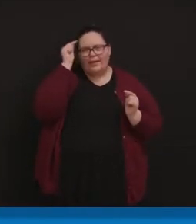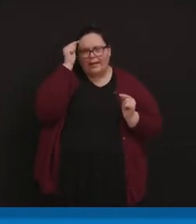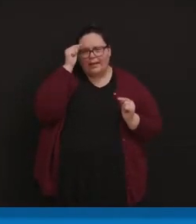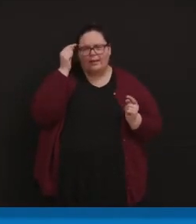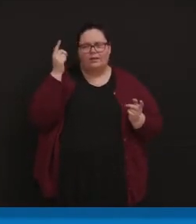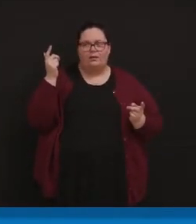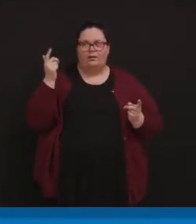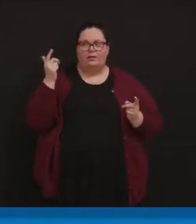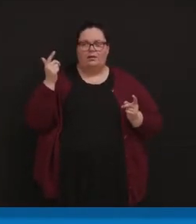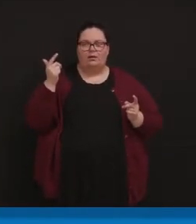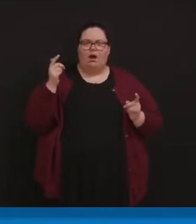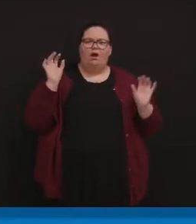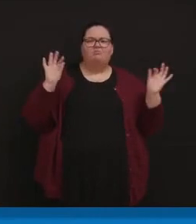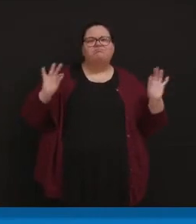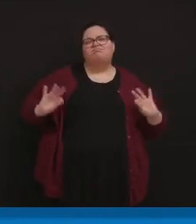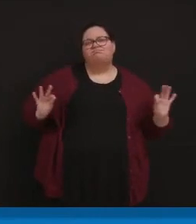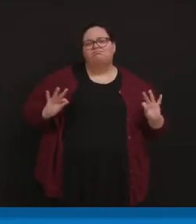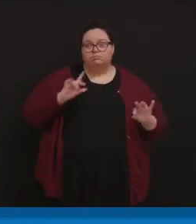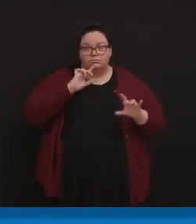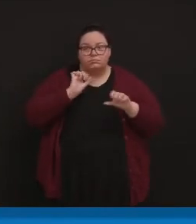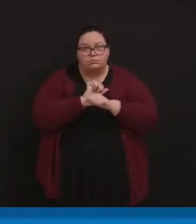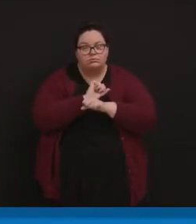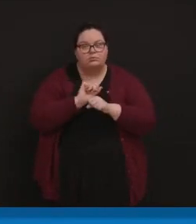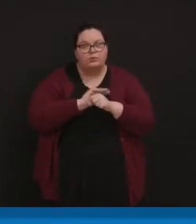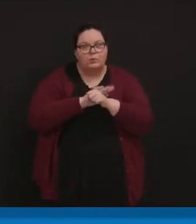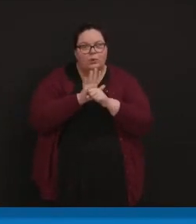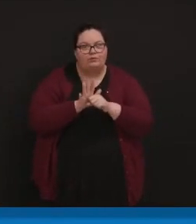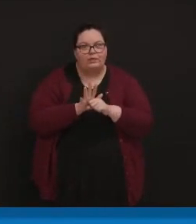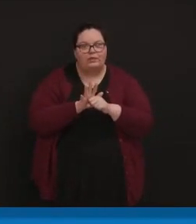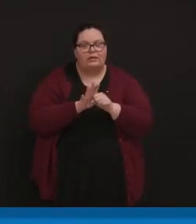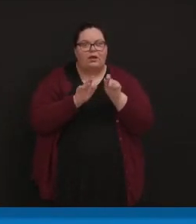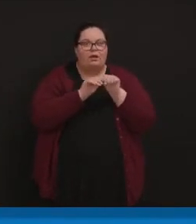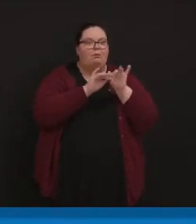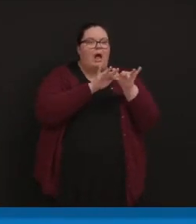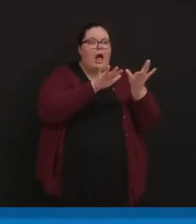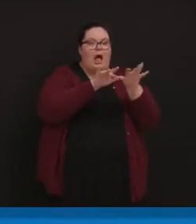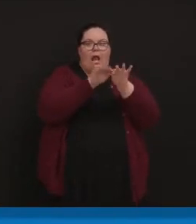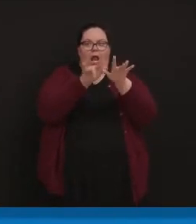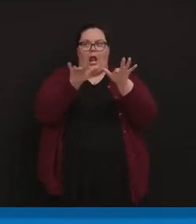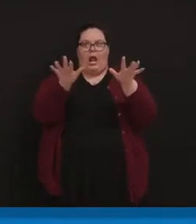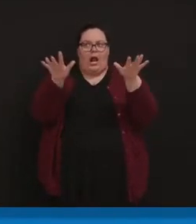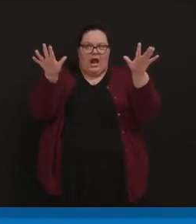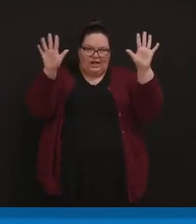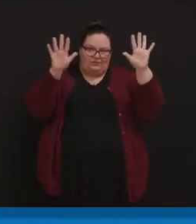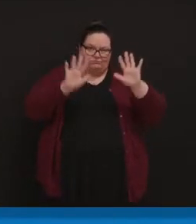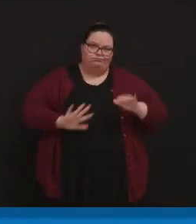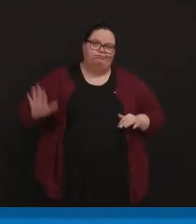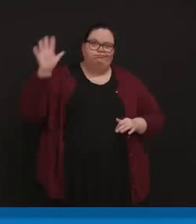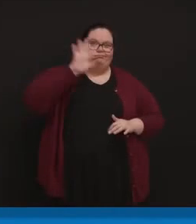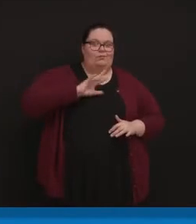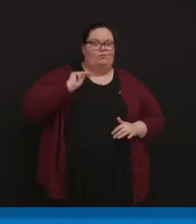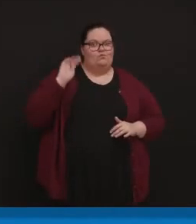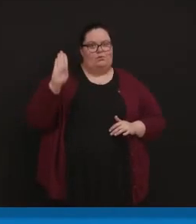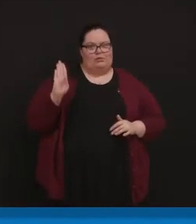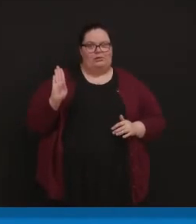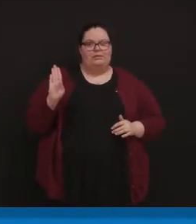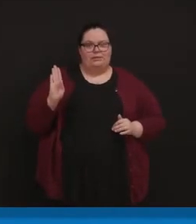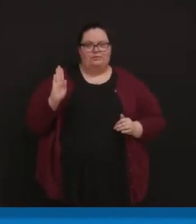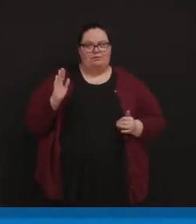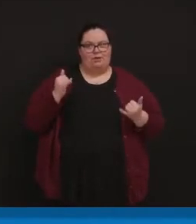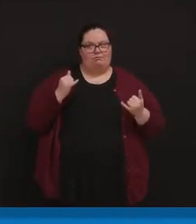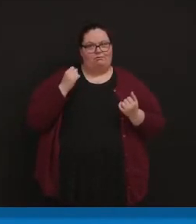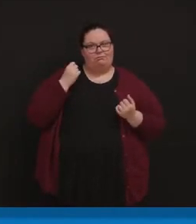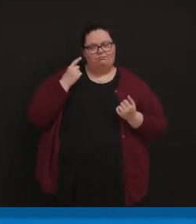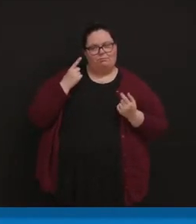happen, they spread to multiple different settings and locations around the province. So we're really, really understanding